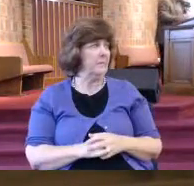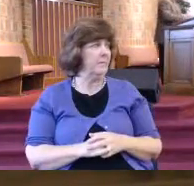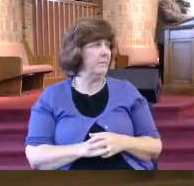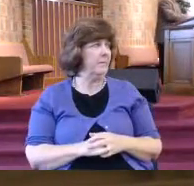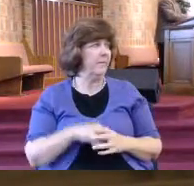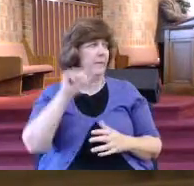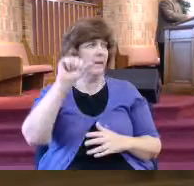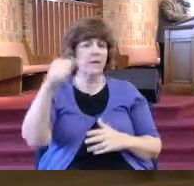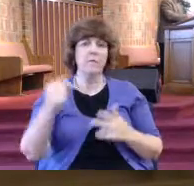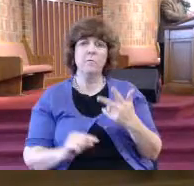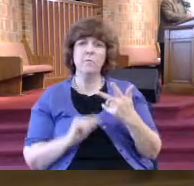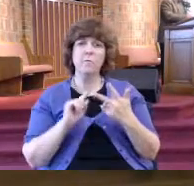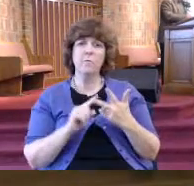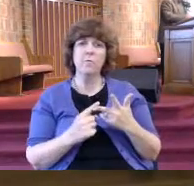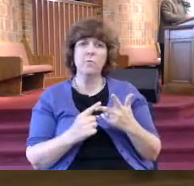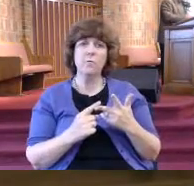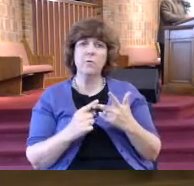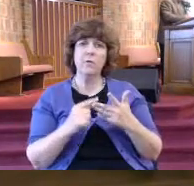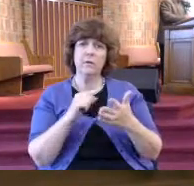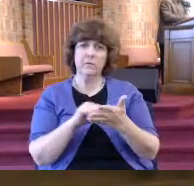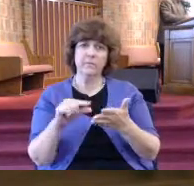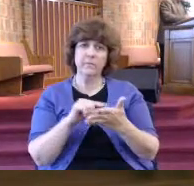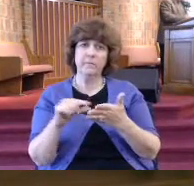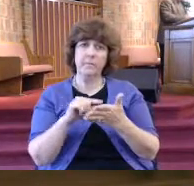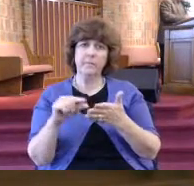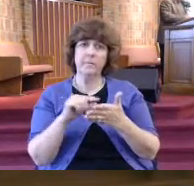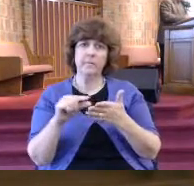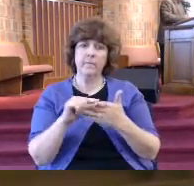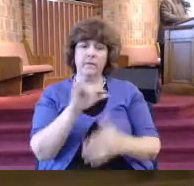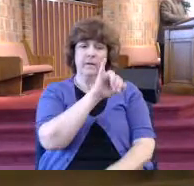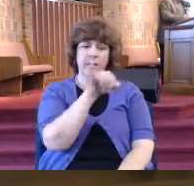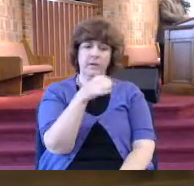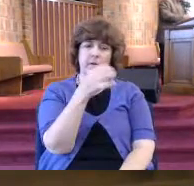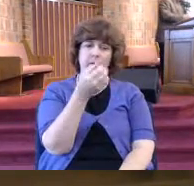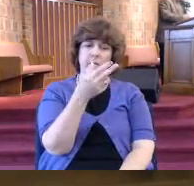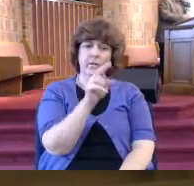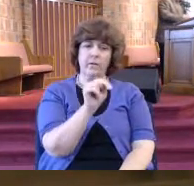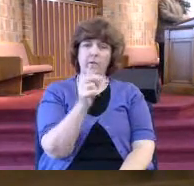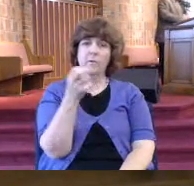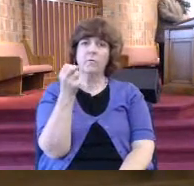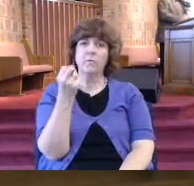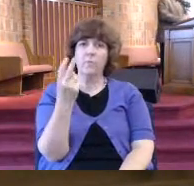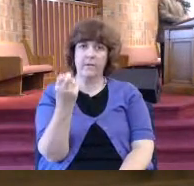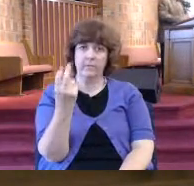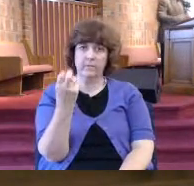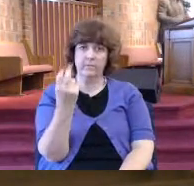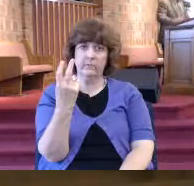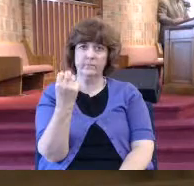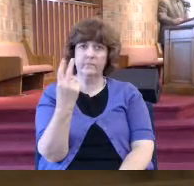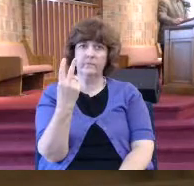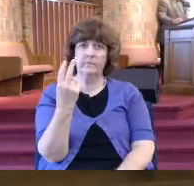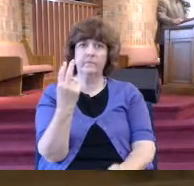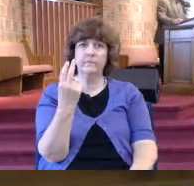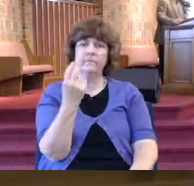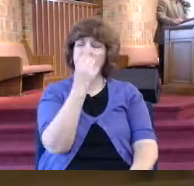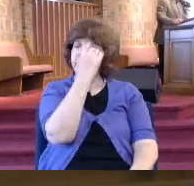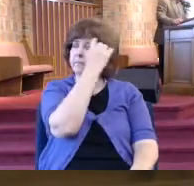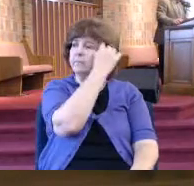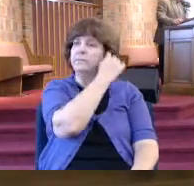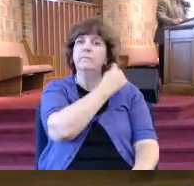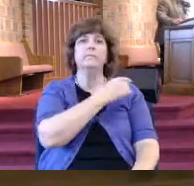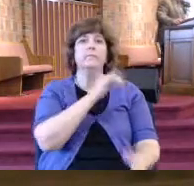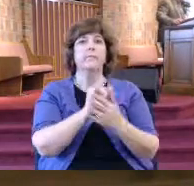would like for us to consider is in the Gospel of John, chapter 12. And these words come from Jesus